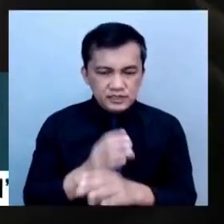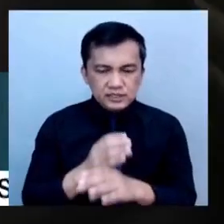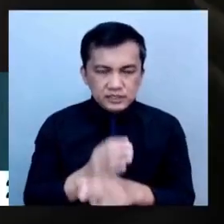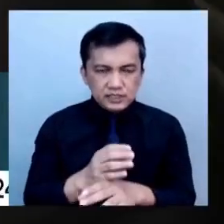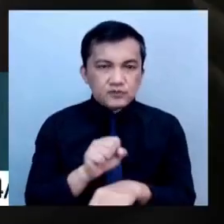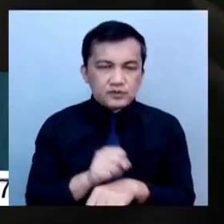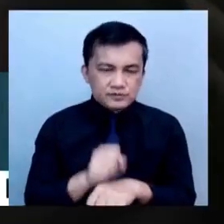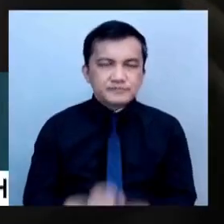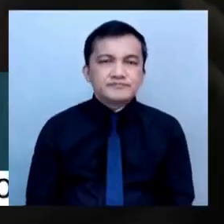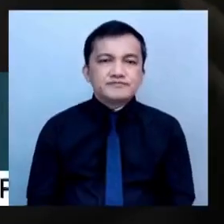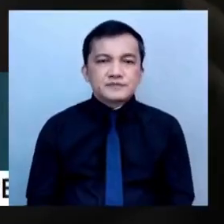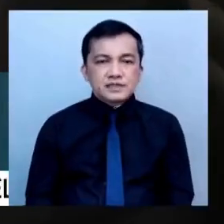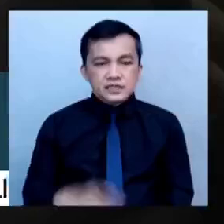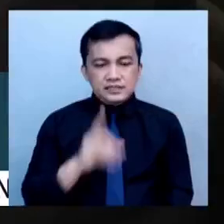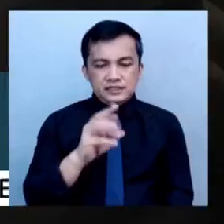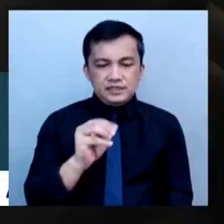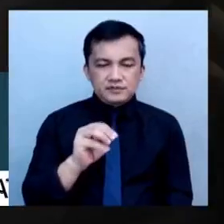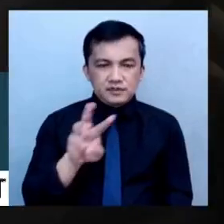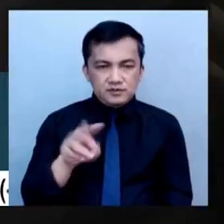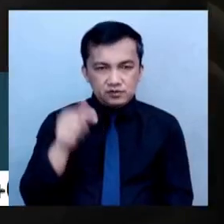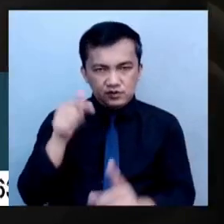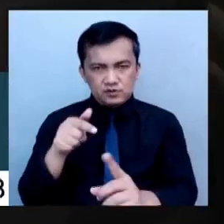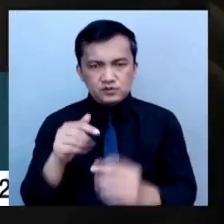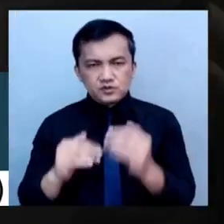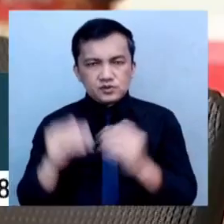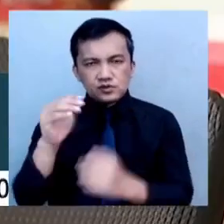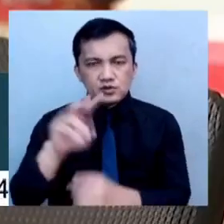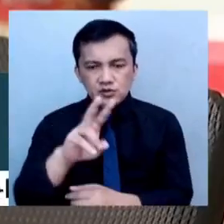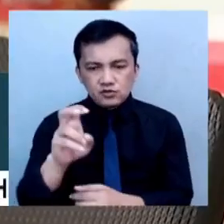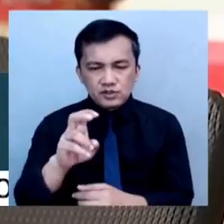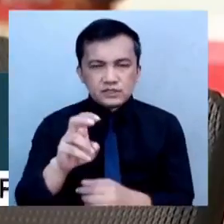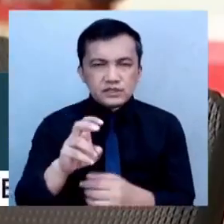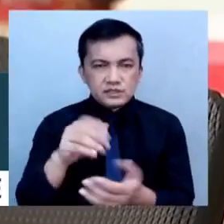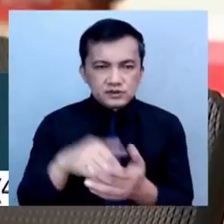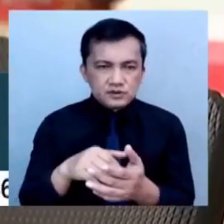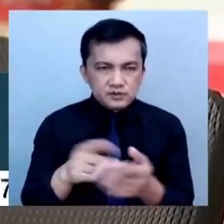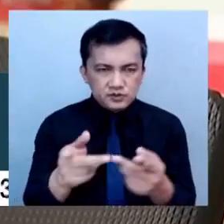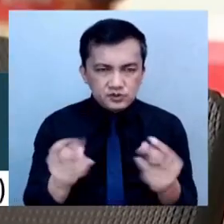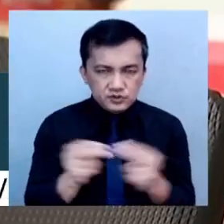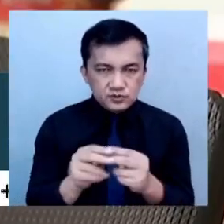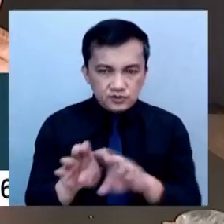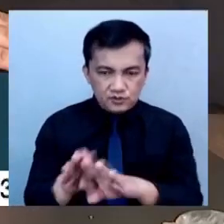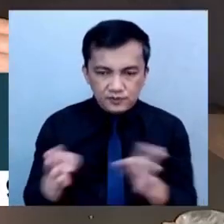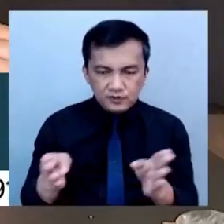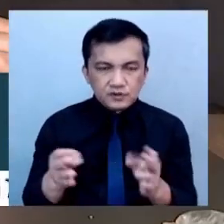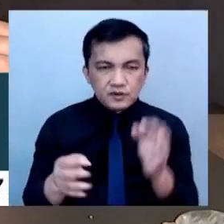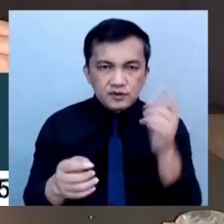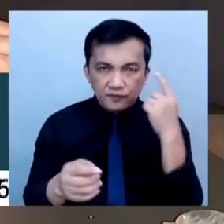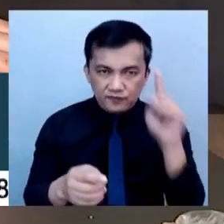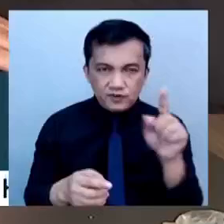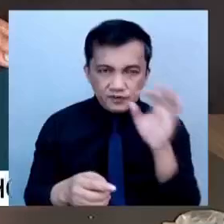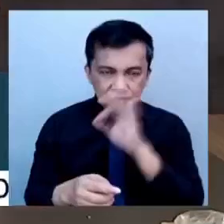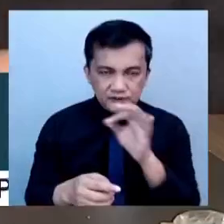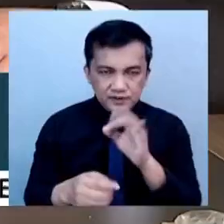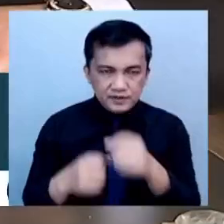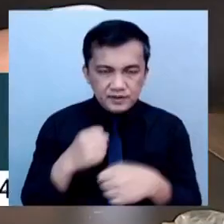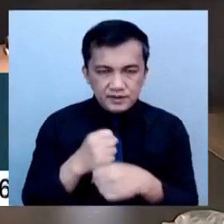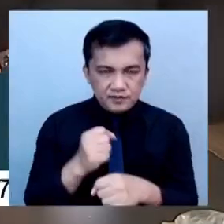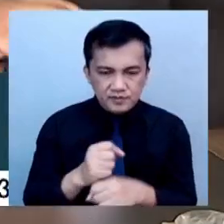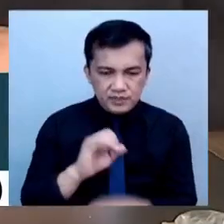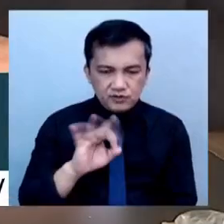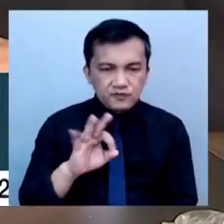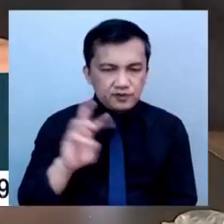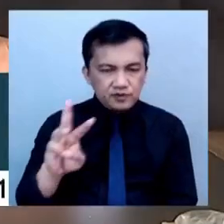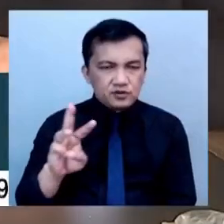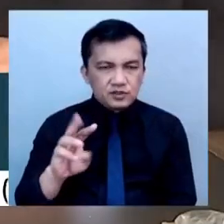The DMW is aiming for around 200,000 positions to open up for Filipinos and make OFWs the number